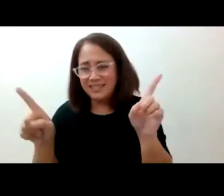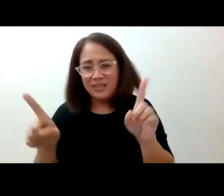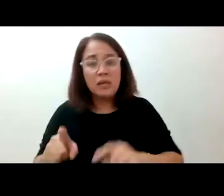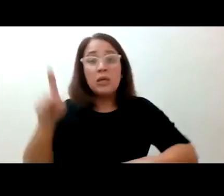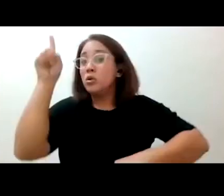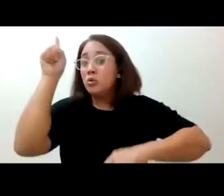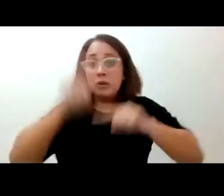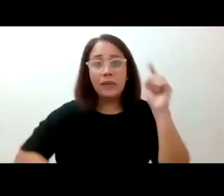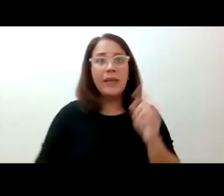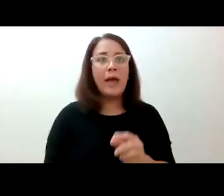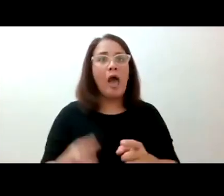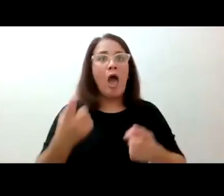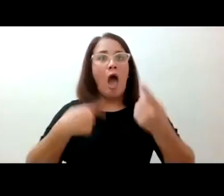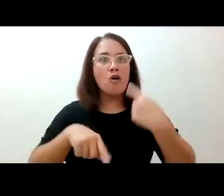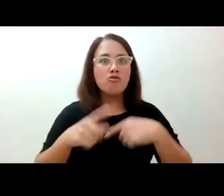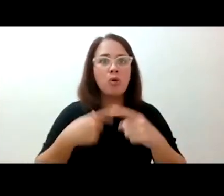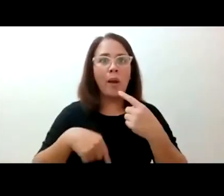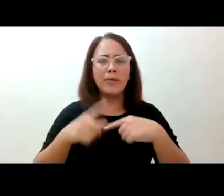time.